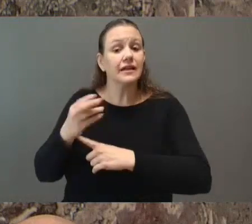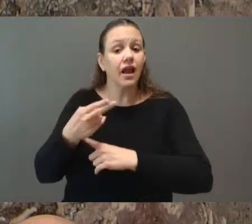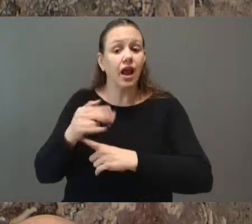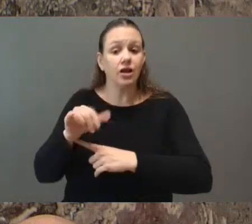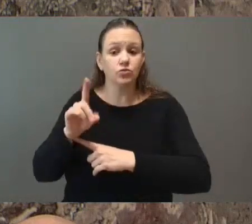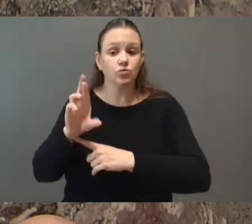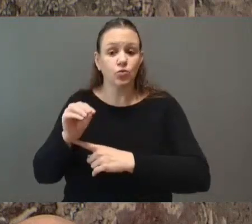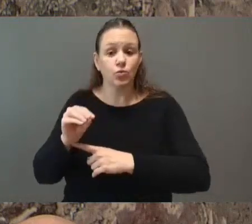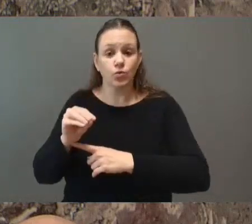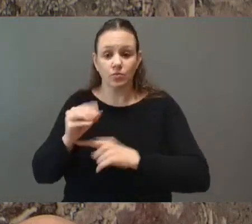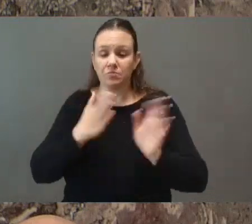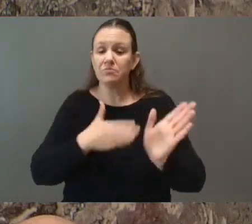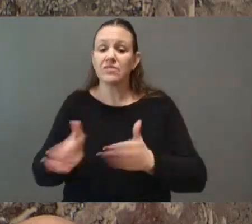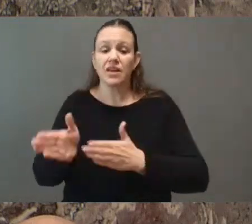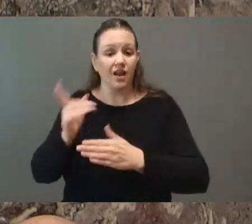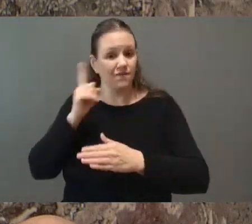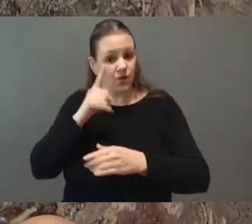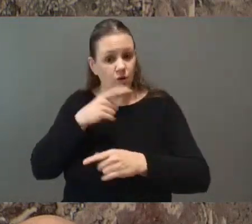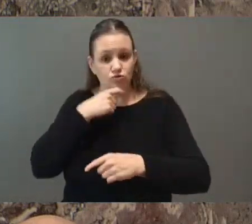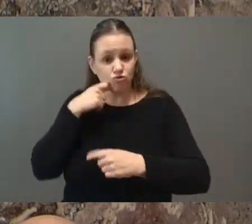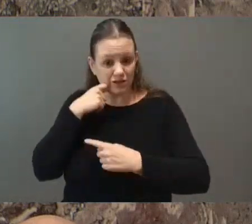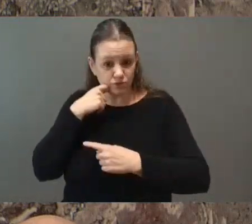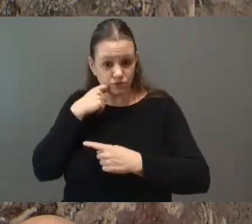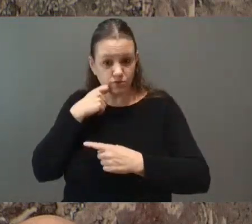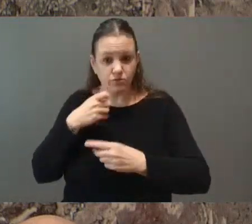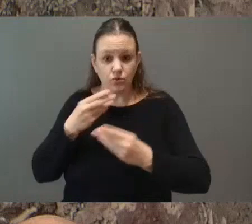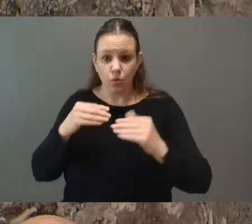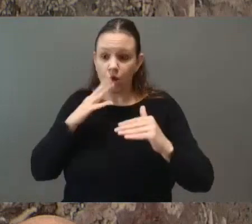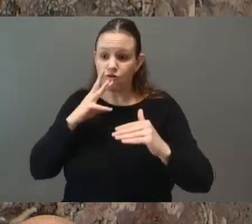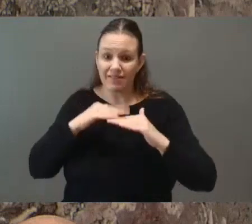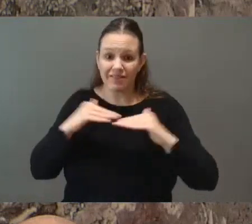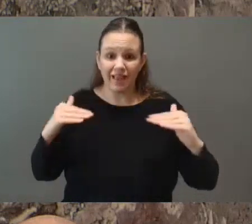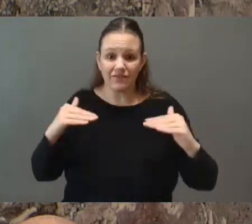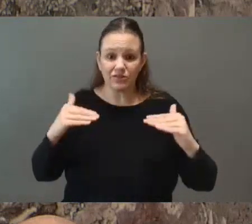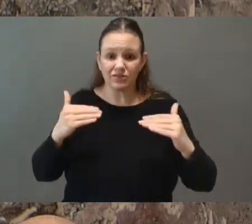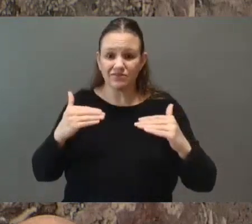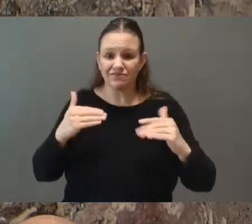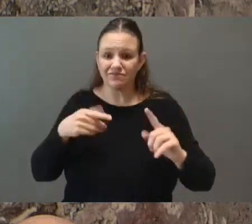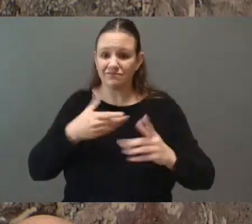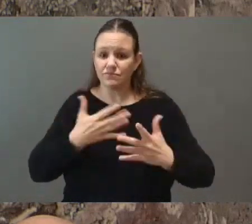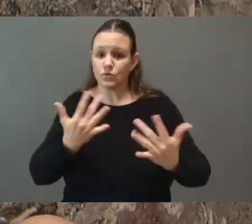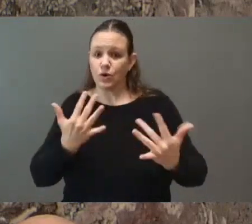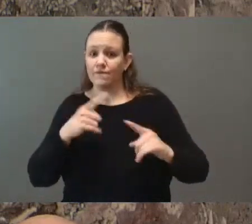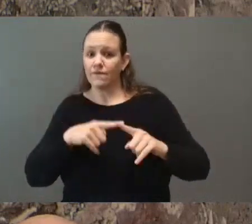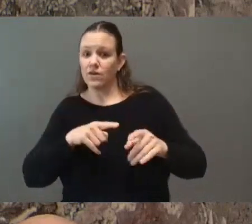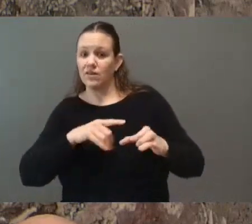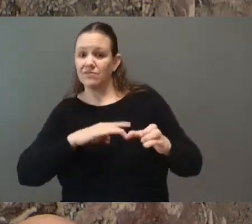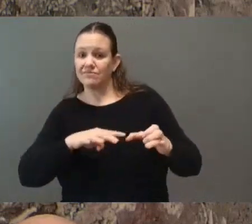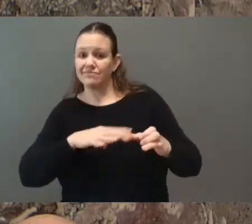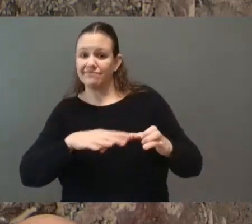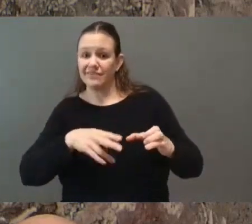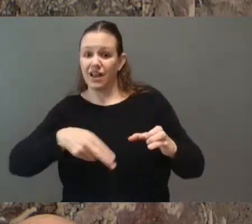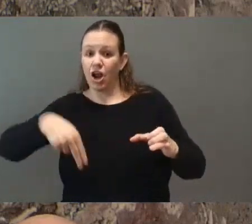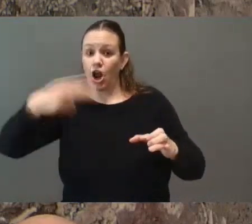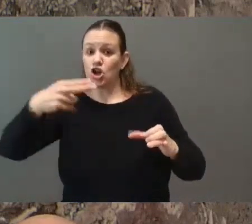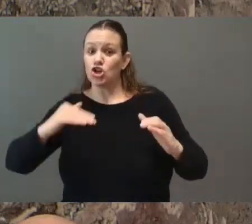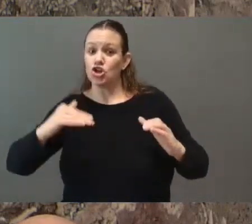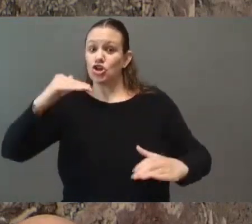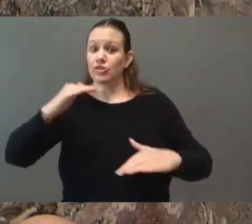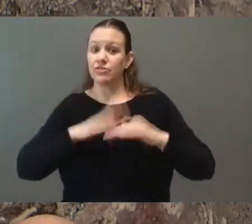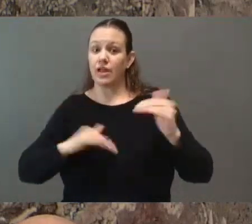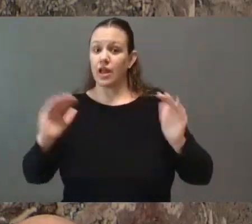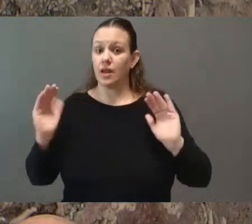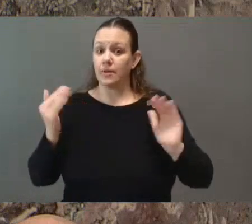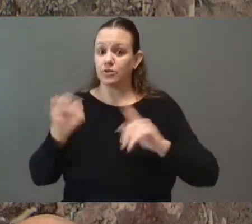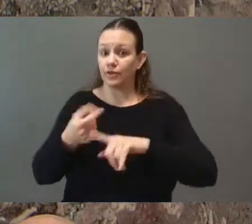reservoirs this year are higher than they were at this time last year. Planning is underway to ensure that British Columbians will always have